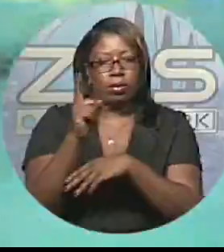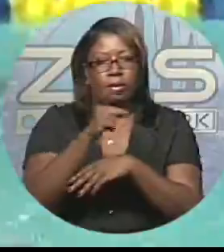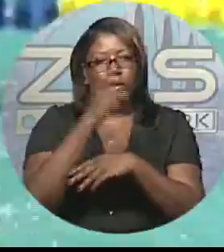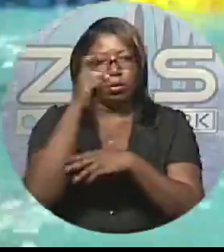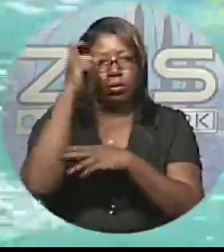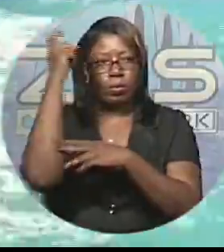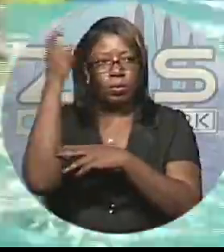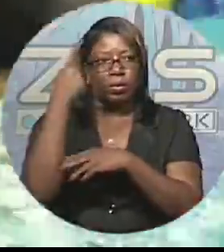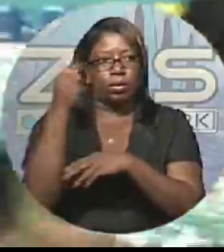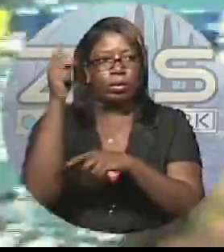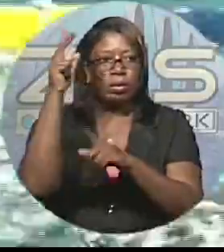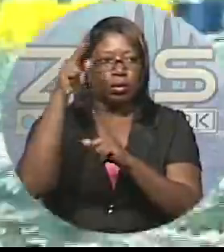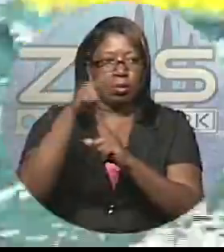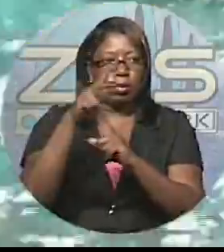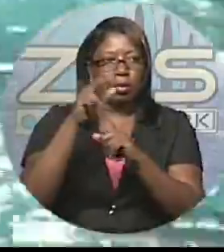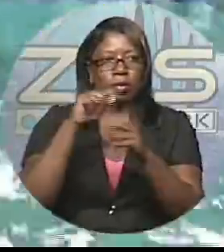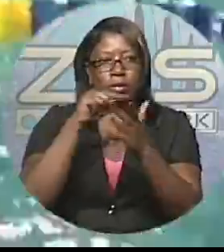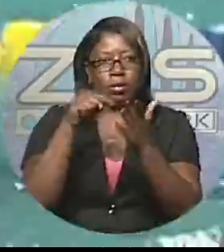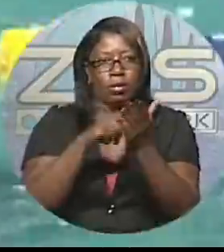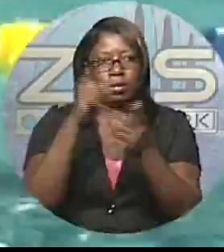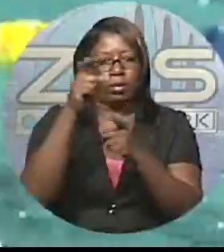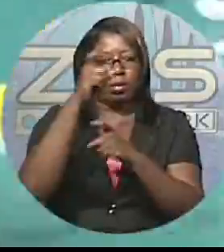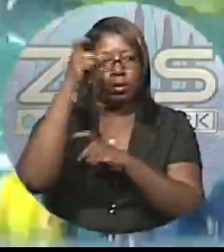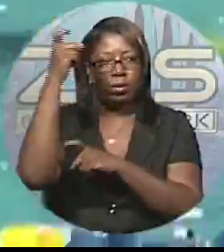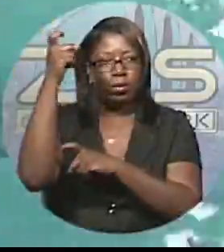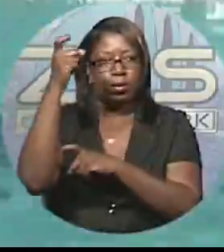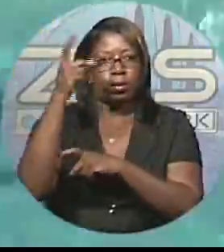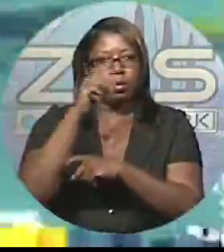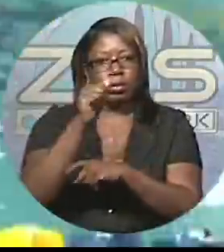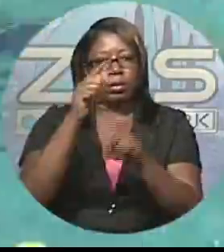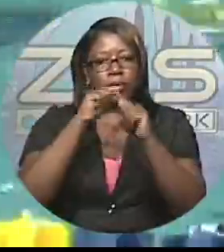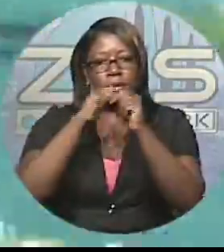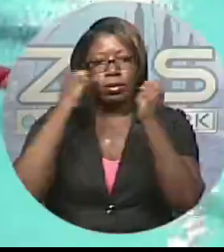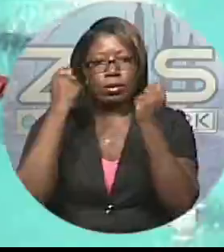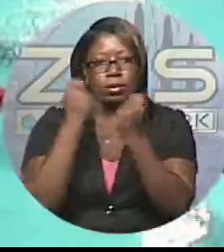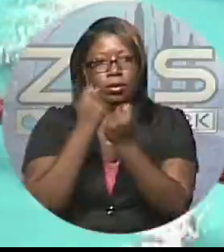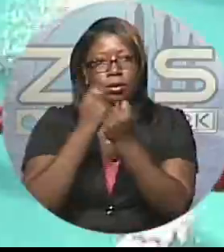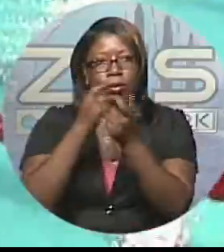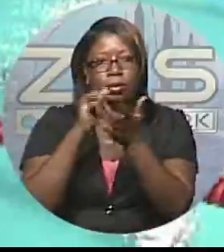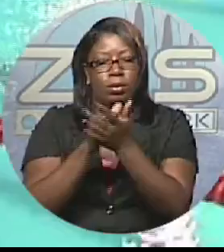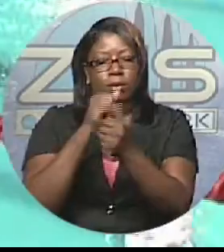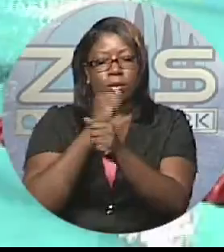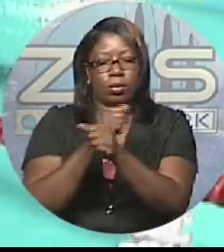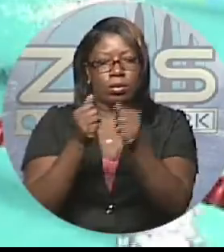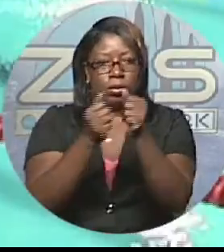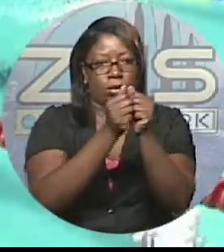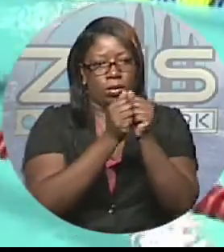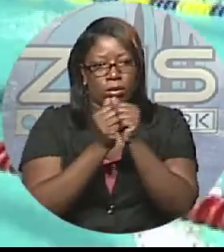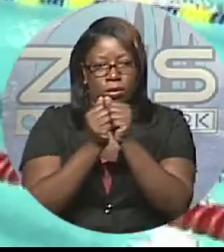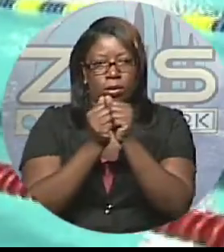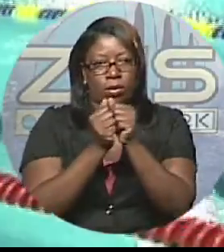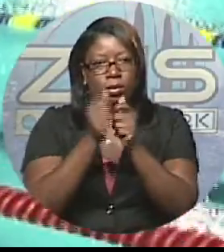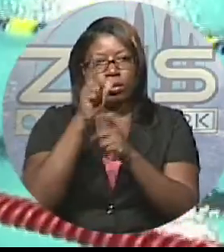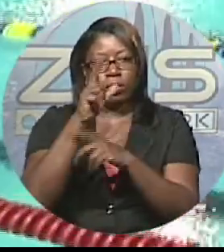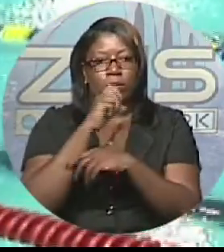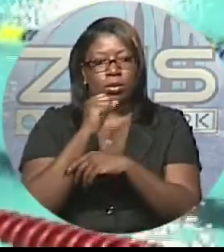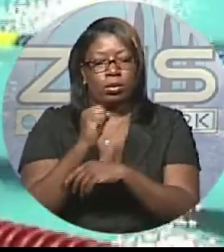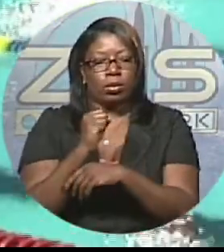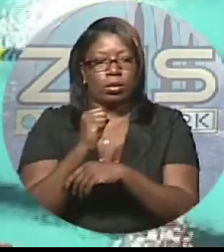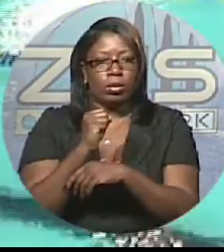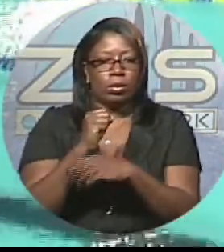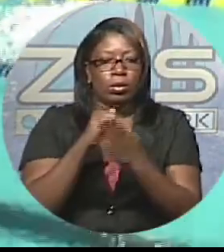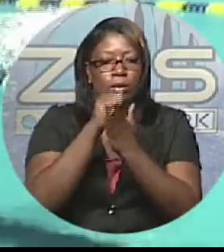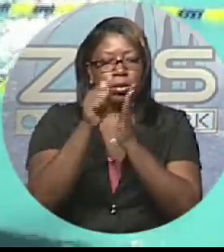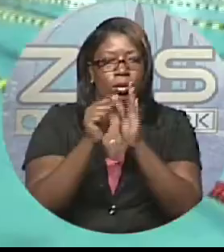overall championship. This win, really a team effort. Team Bahamas with three age group winners, Joanna Evans in the 15